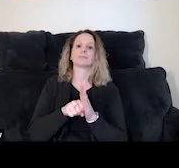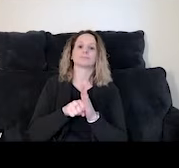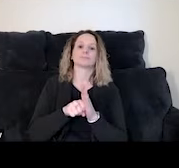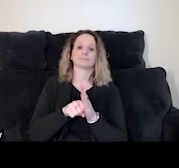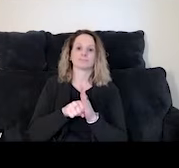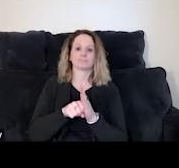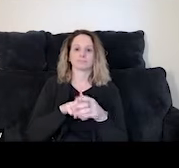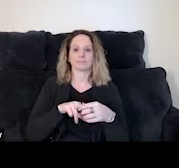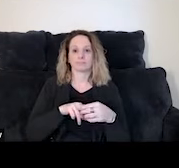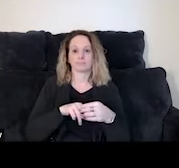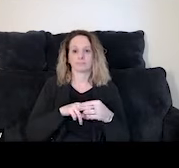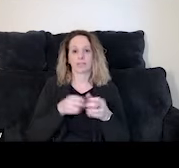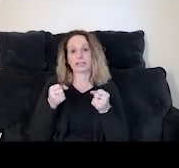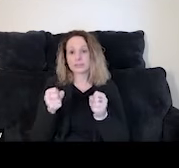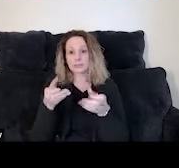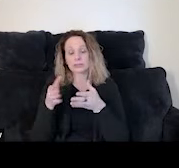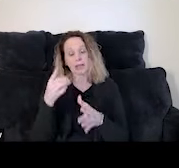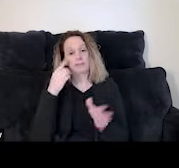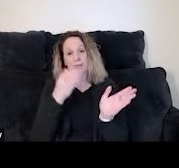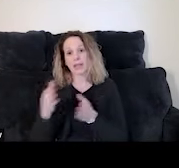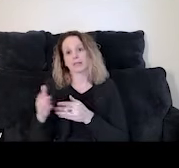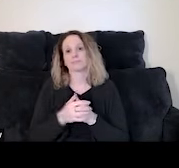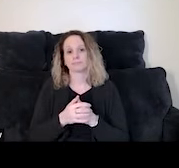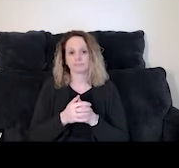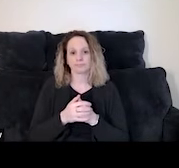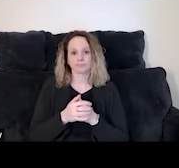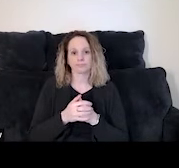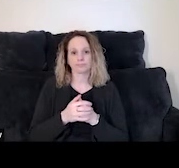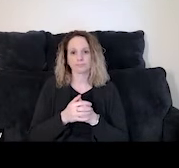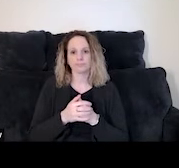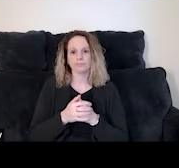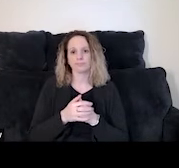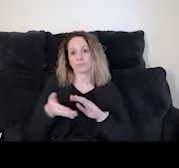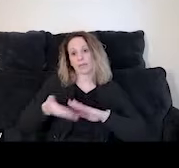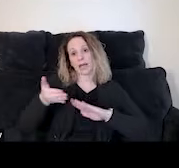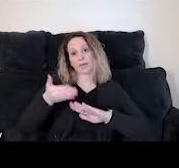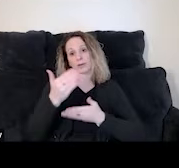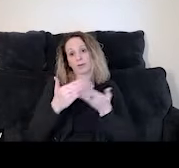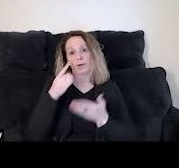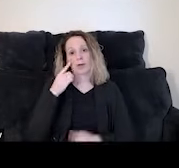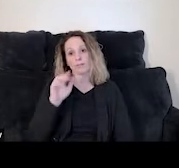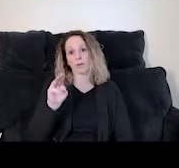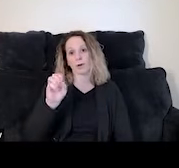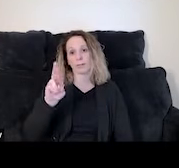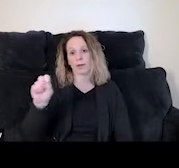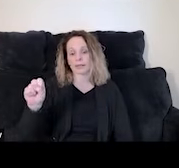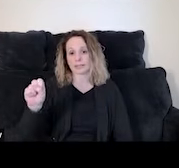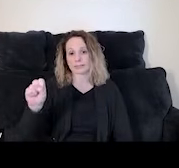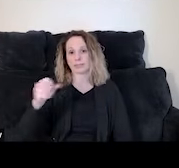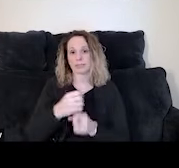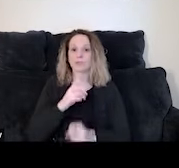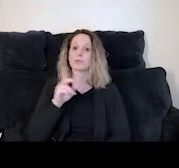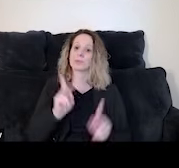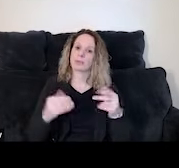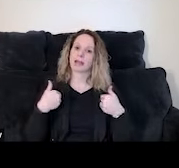and strategic way. It is really about the operational components of MRSS, giving people